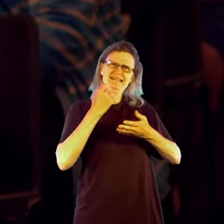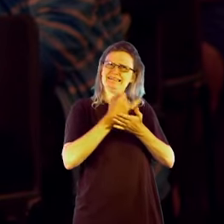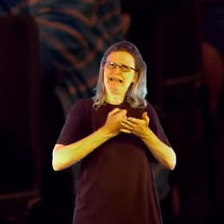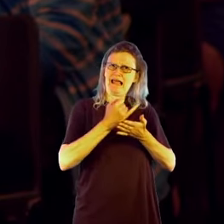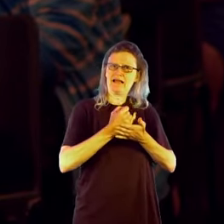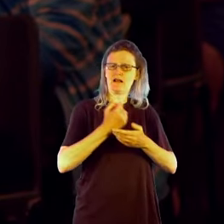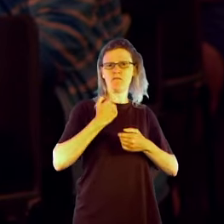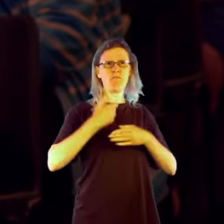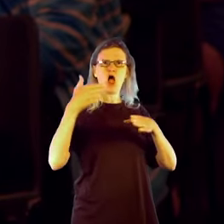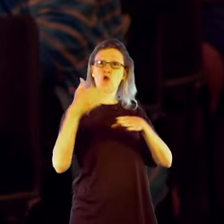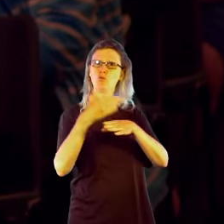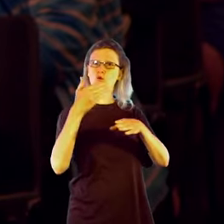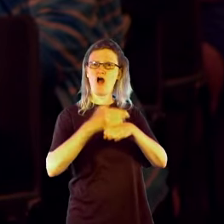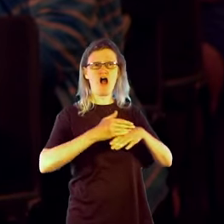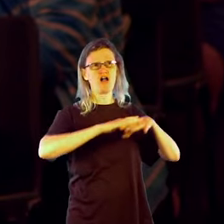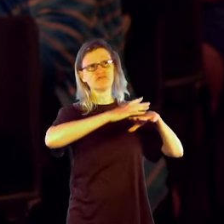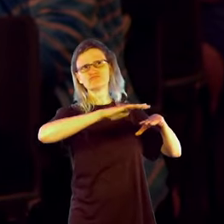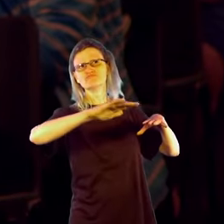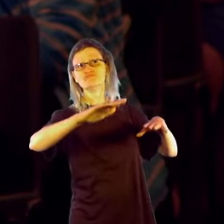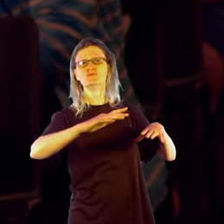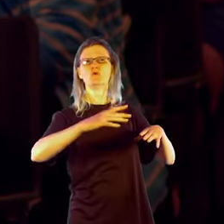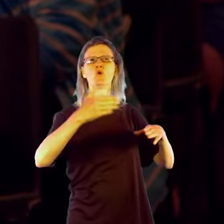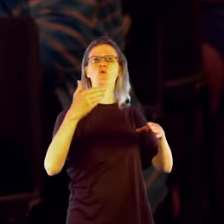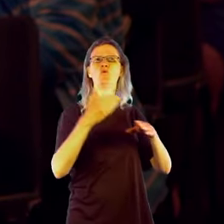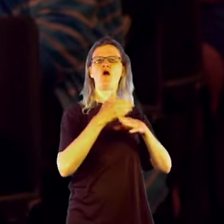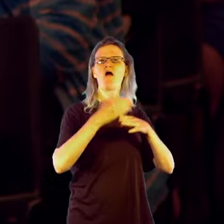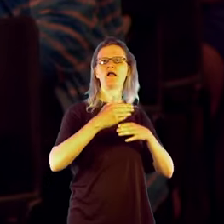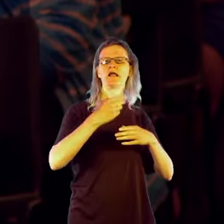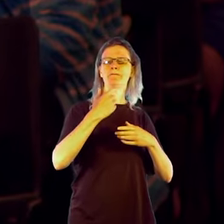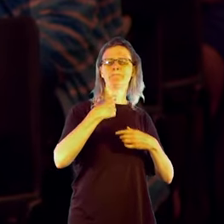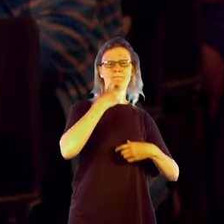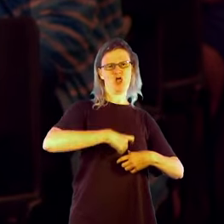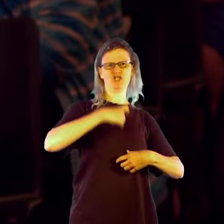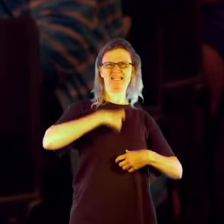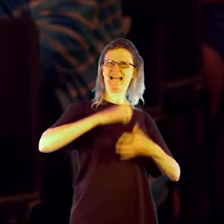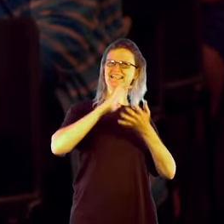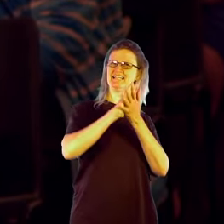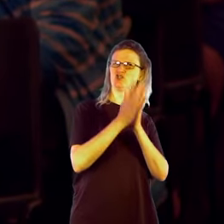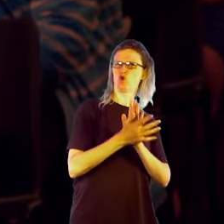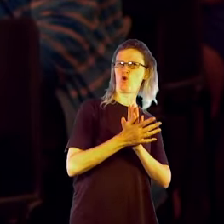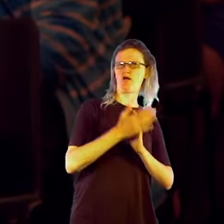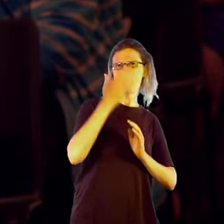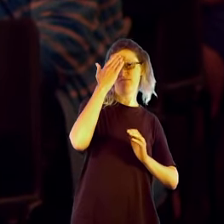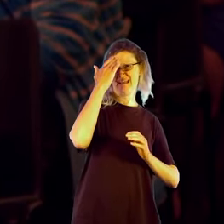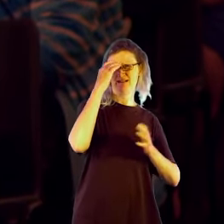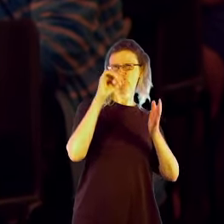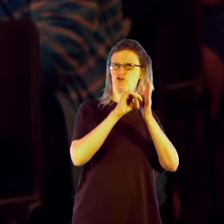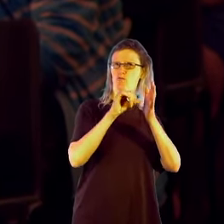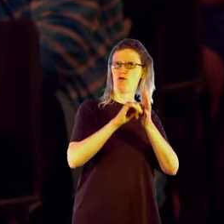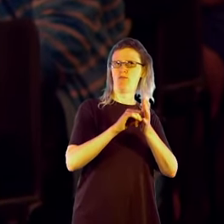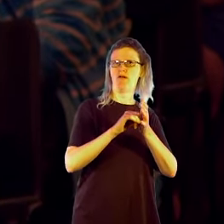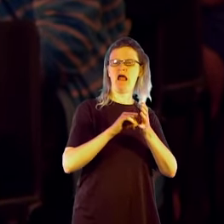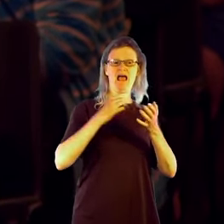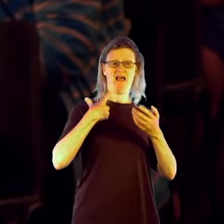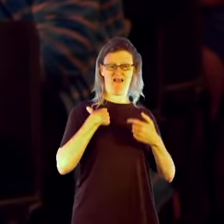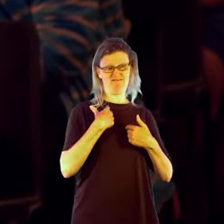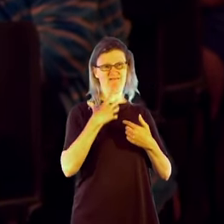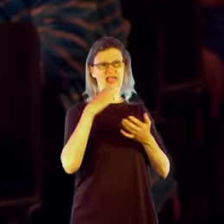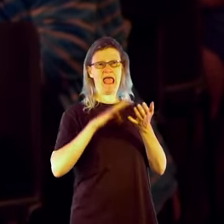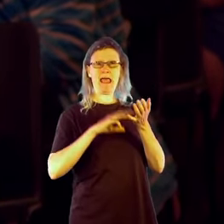work I do across the country is in personality disorders, so work with, have an MSc and work